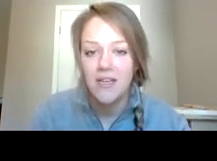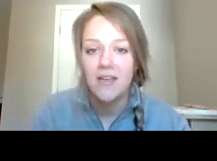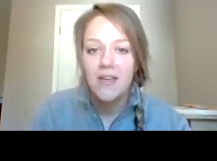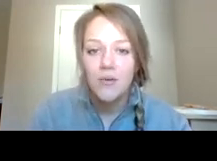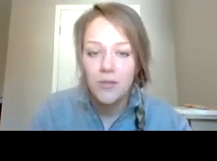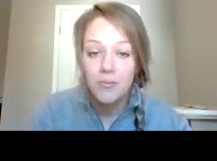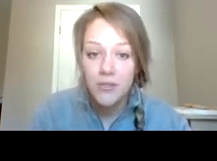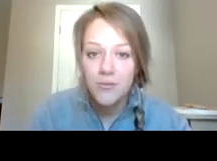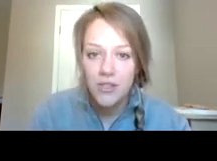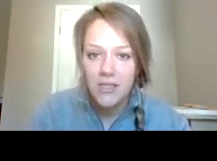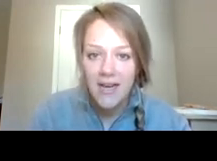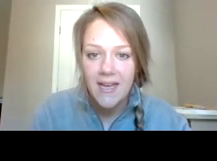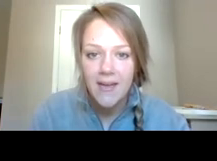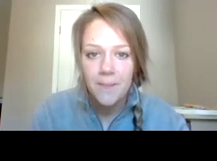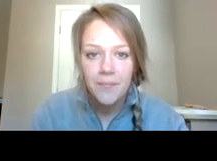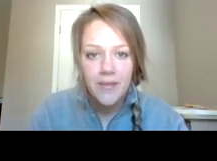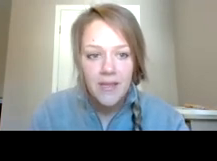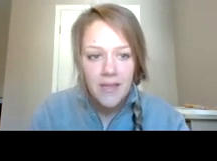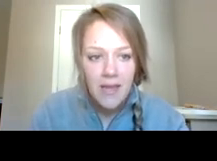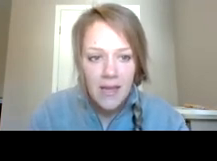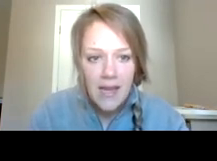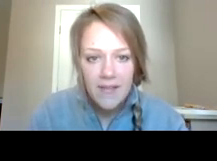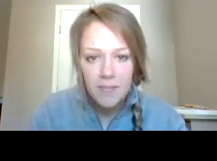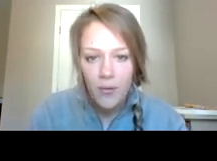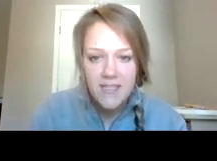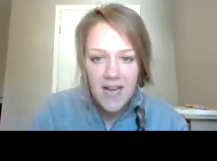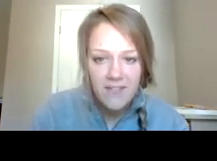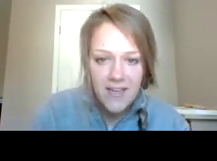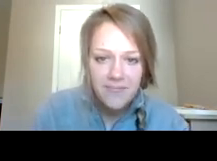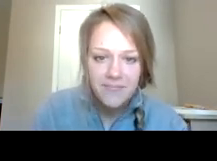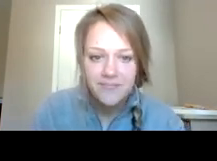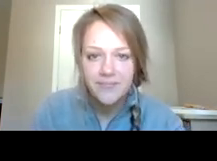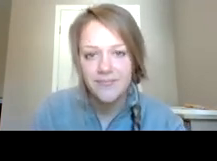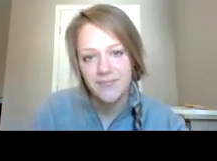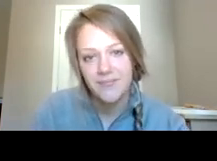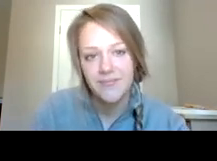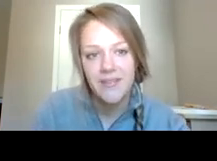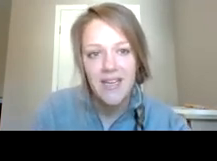see what the blooms look like. And then poison ivy.